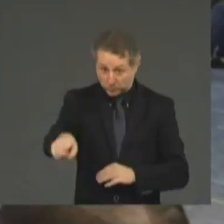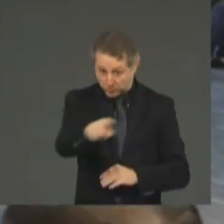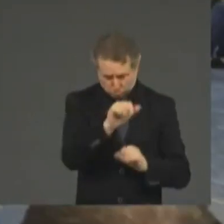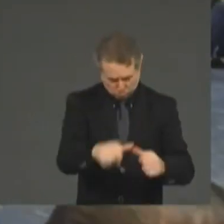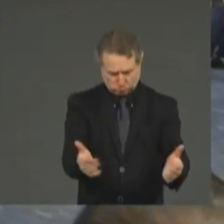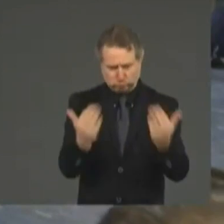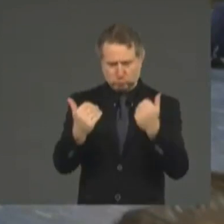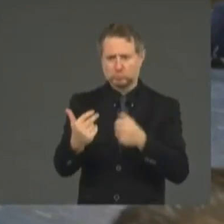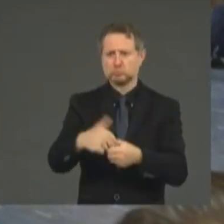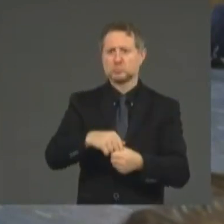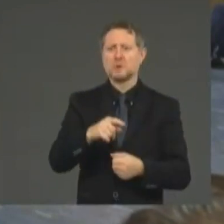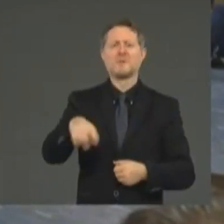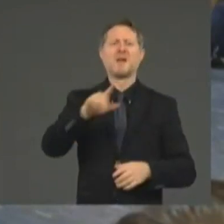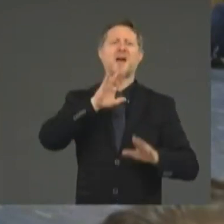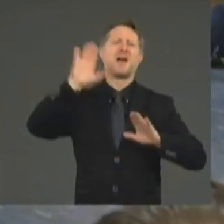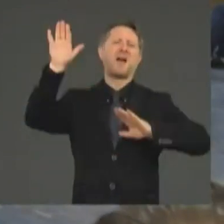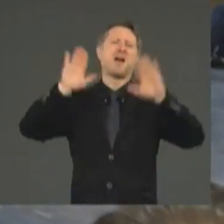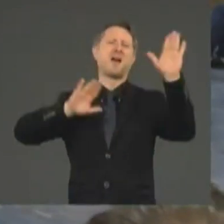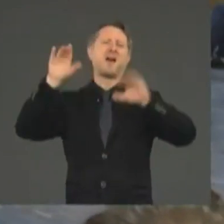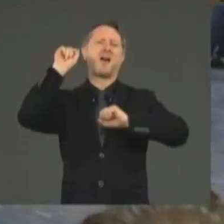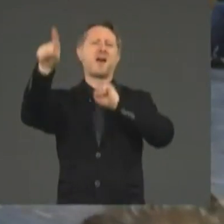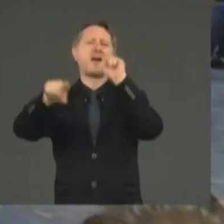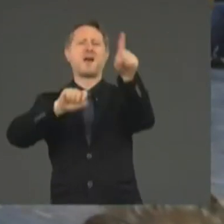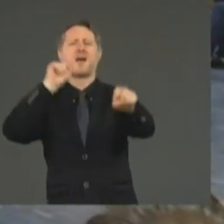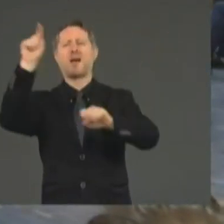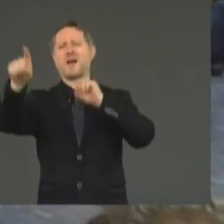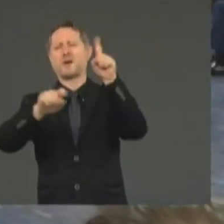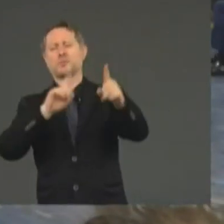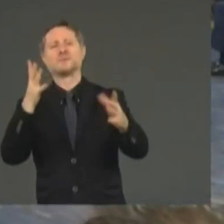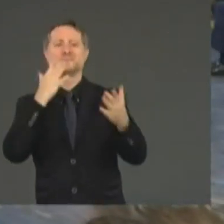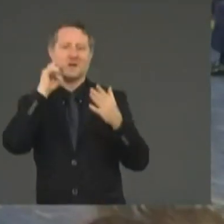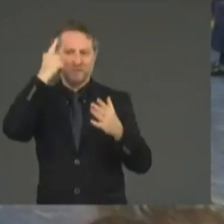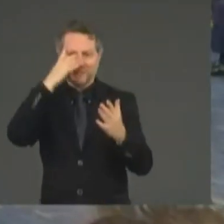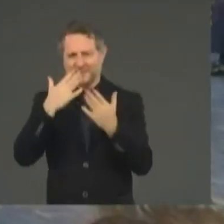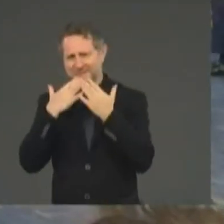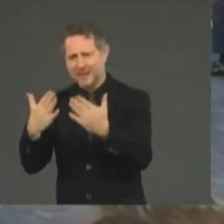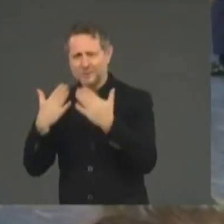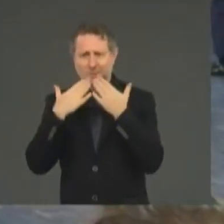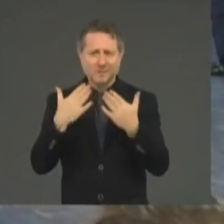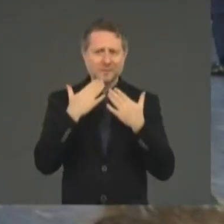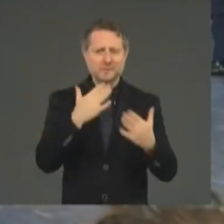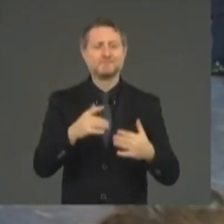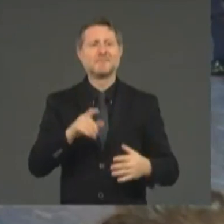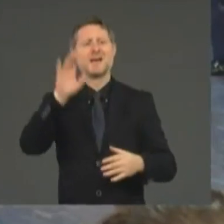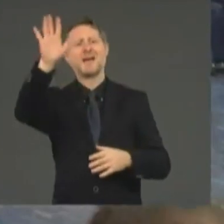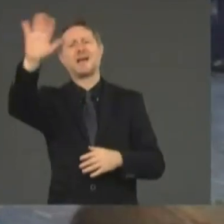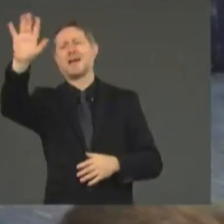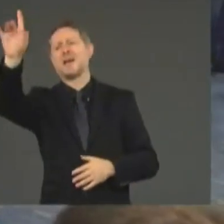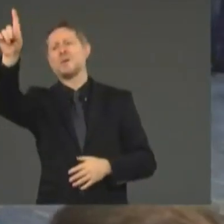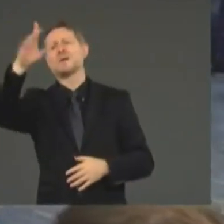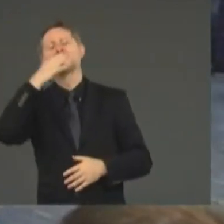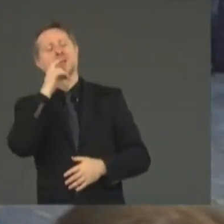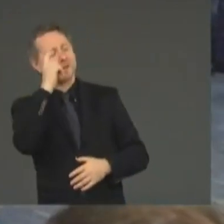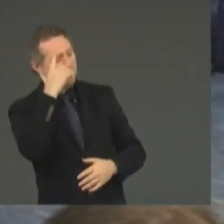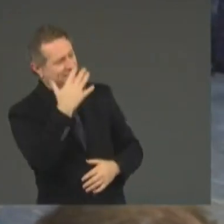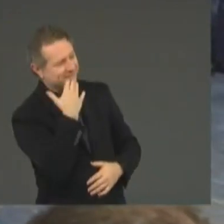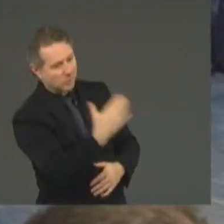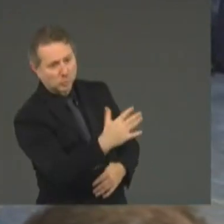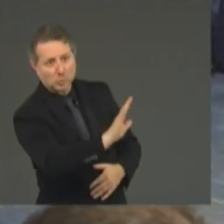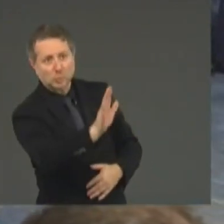Constitutionality. It's a great second job. Constitutionality Thank you, question. guys. Mark, thank you Governor. very much. Thank you, thank you. Governor, on Thank you. constitutionality,